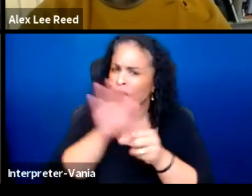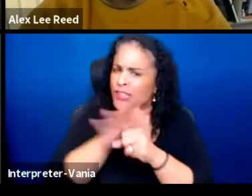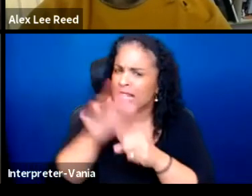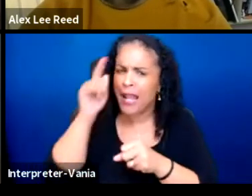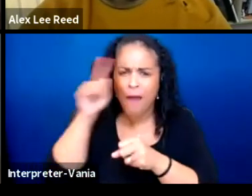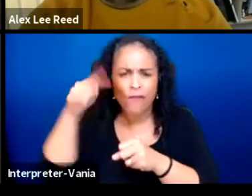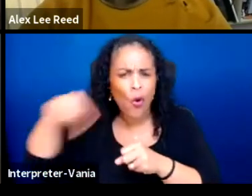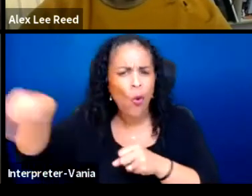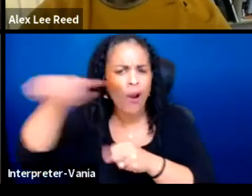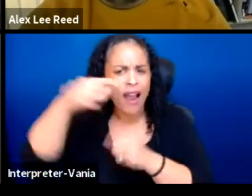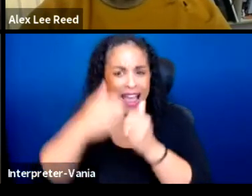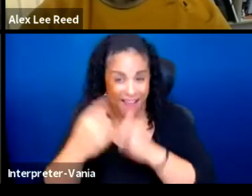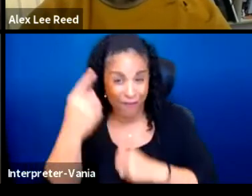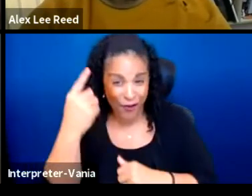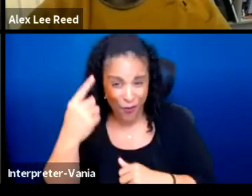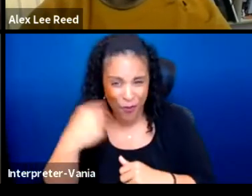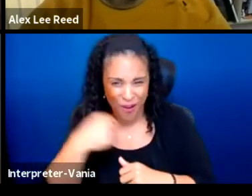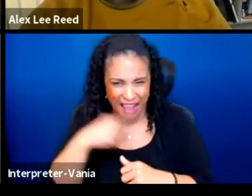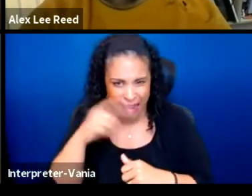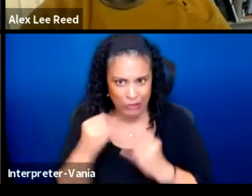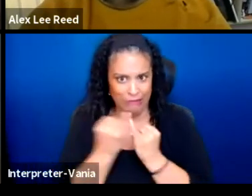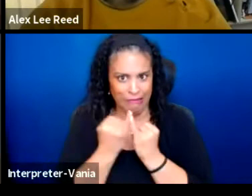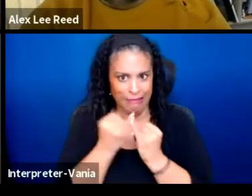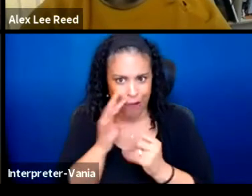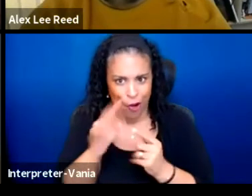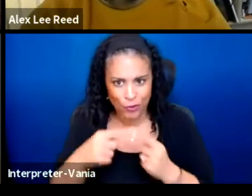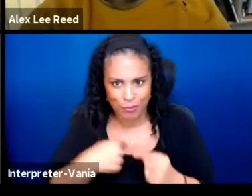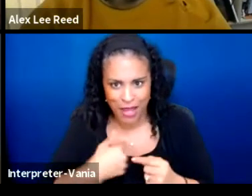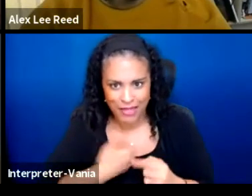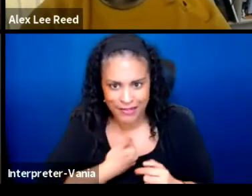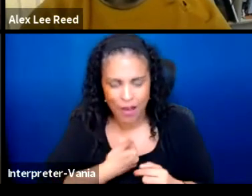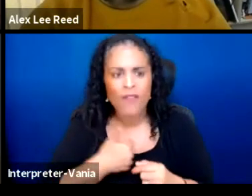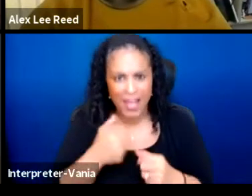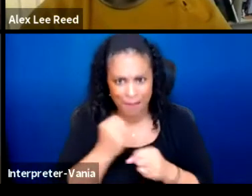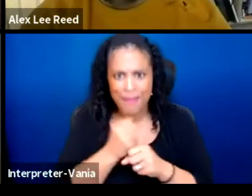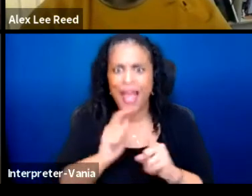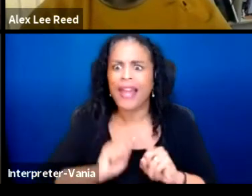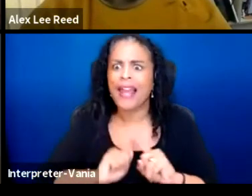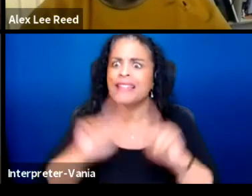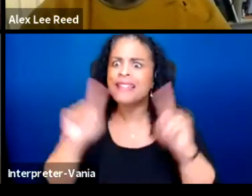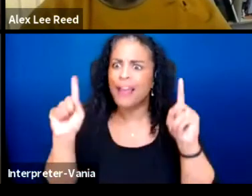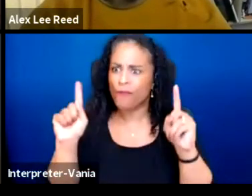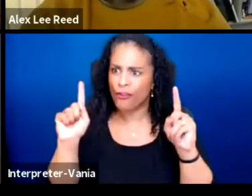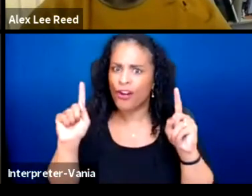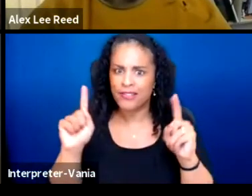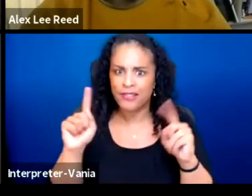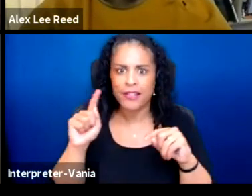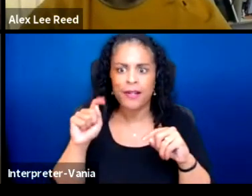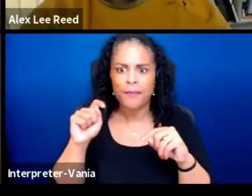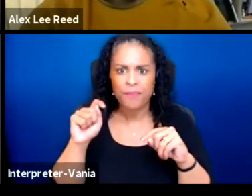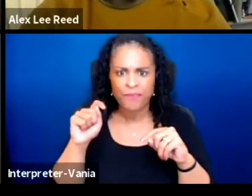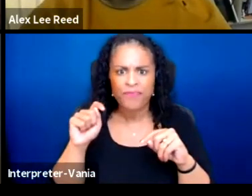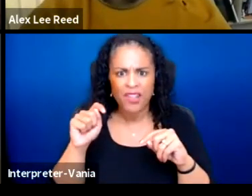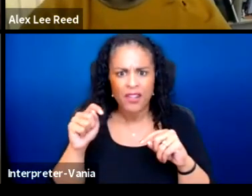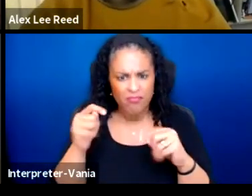know? And so it made a huge difference just thinking that the unit, there was